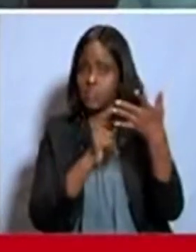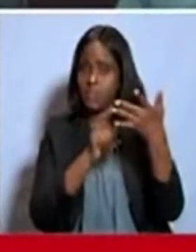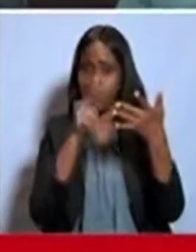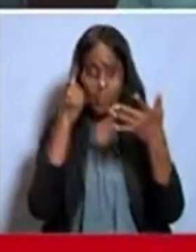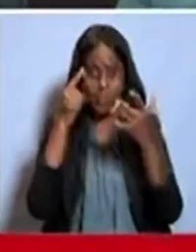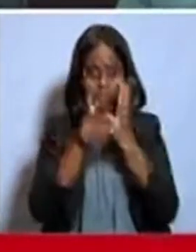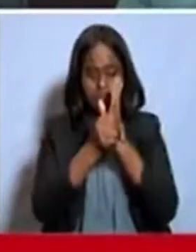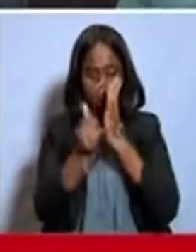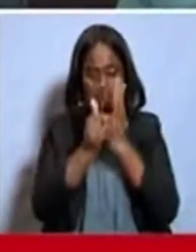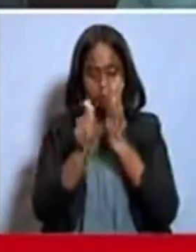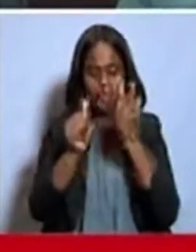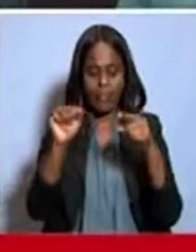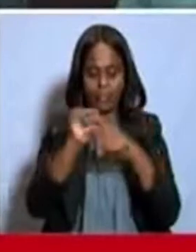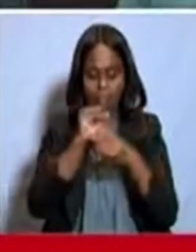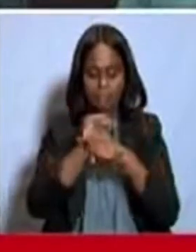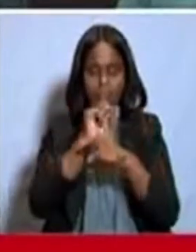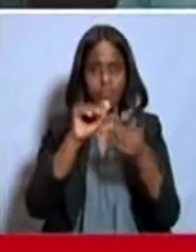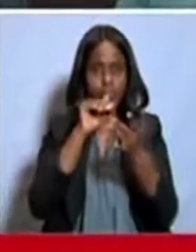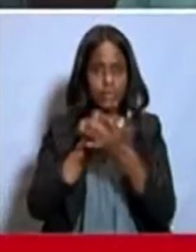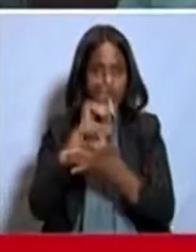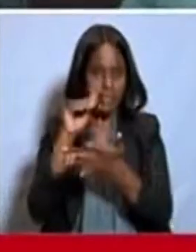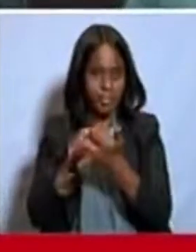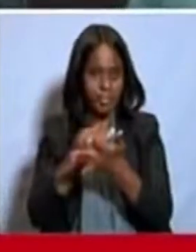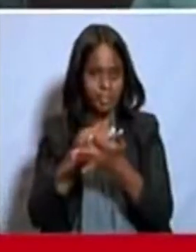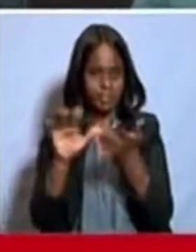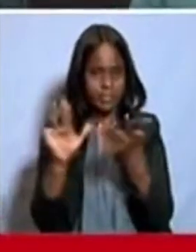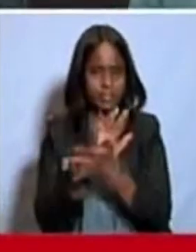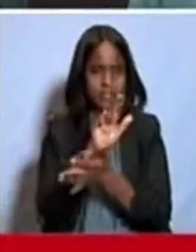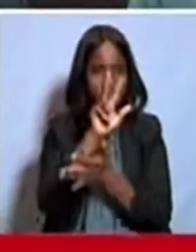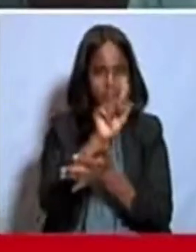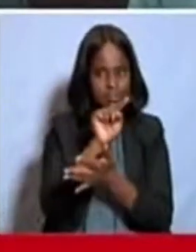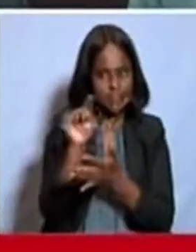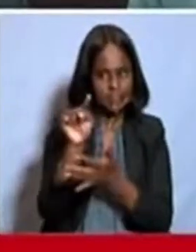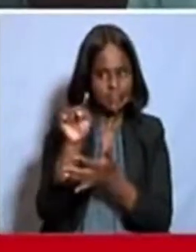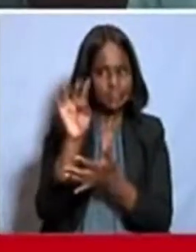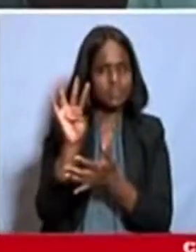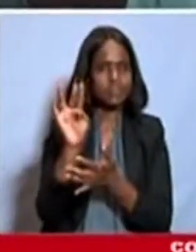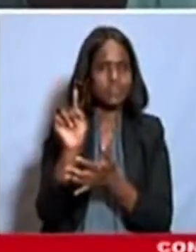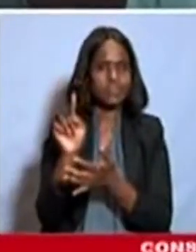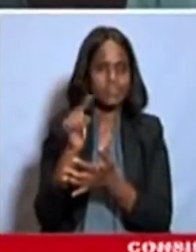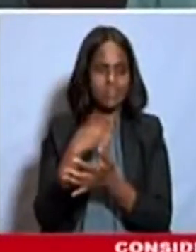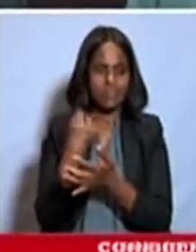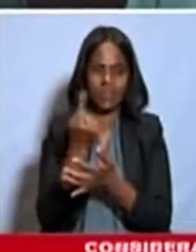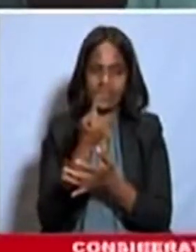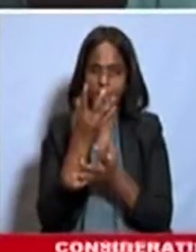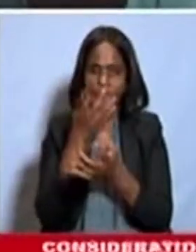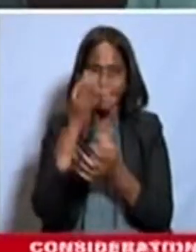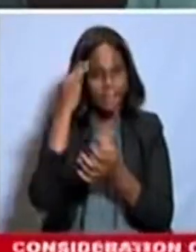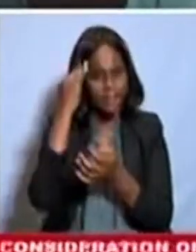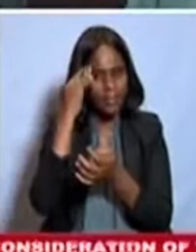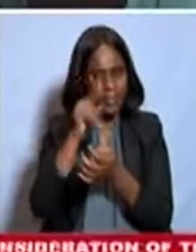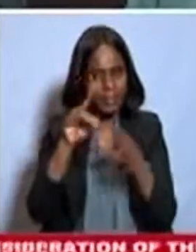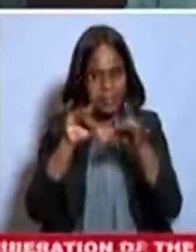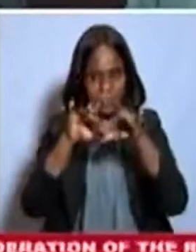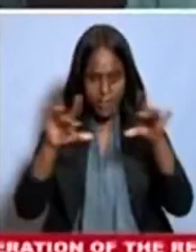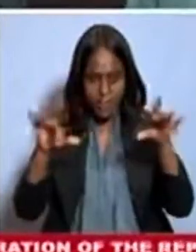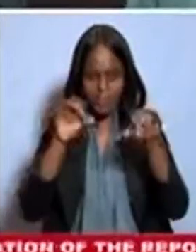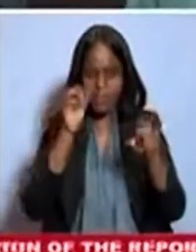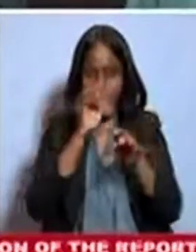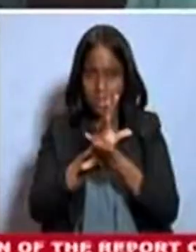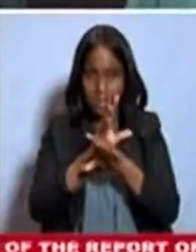for skills training centers, page 3 going to page 4. So I wanted to find out, land has already